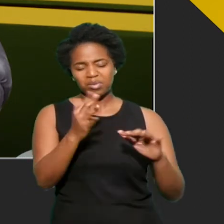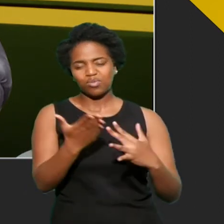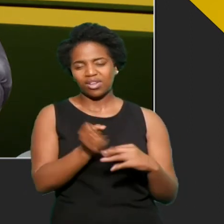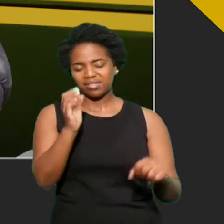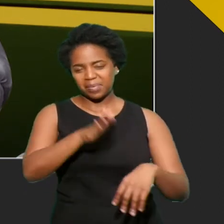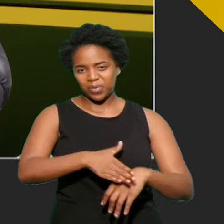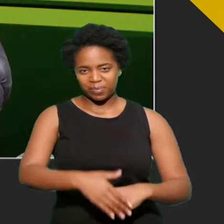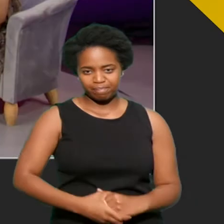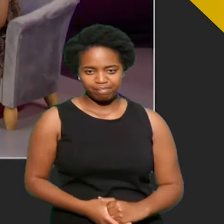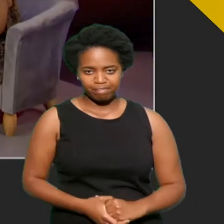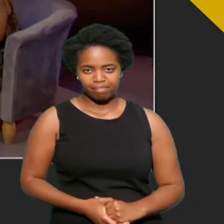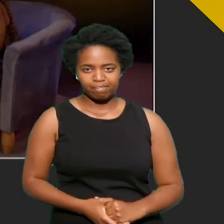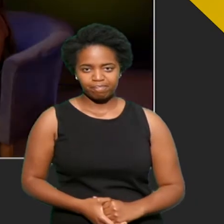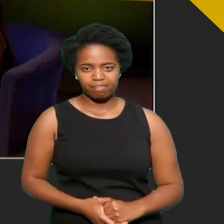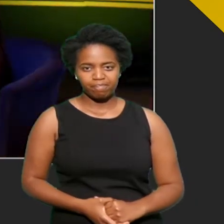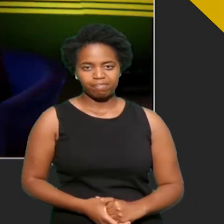break.